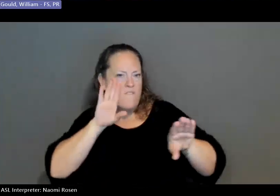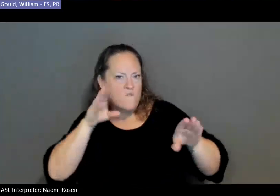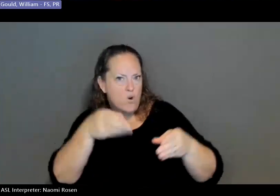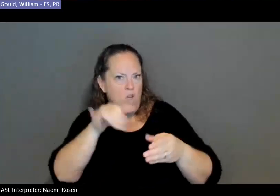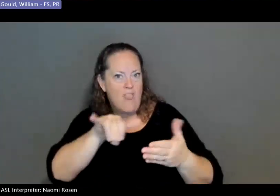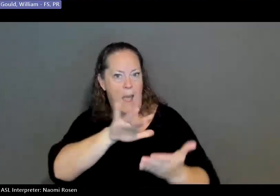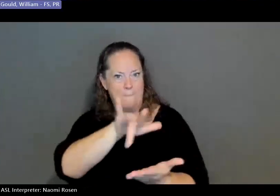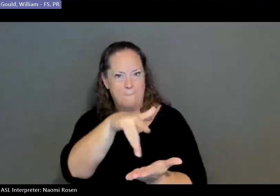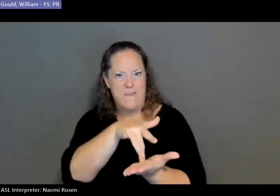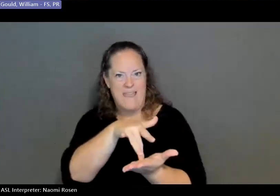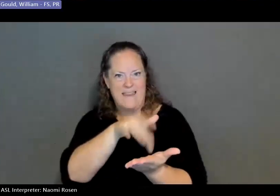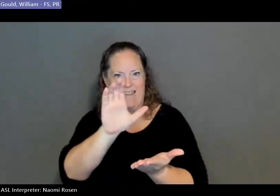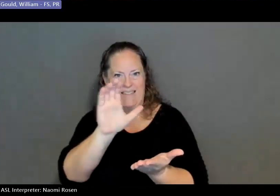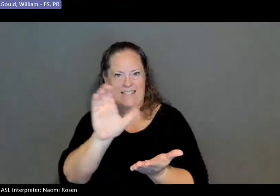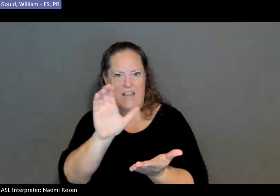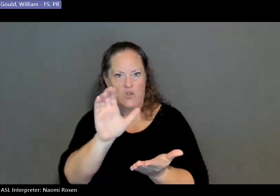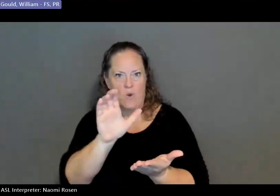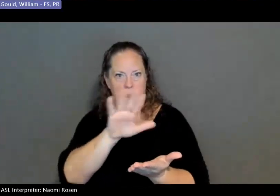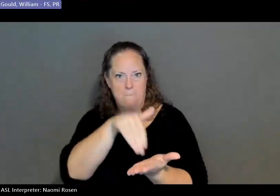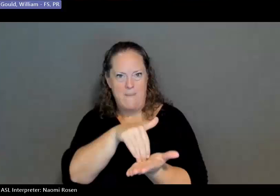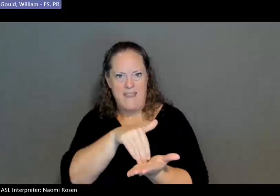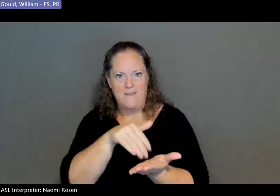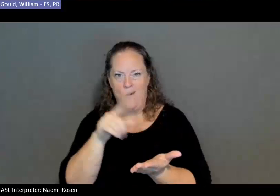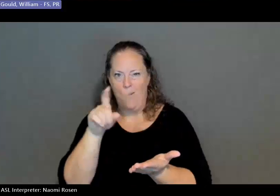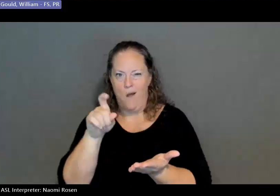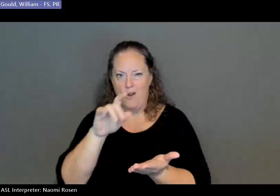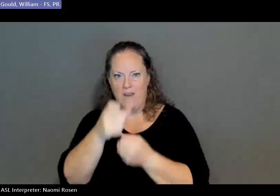as a target. And